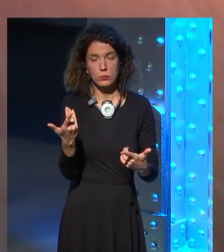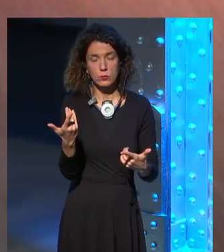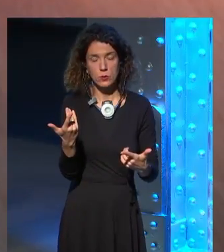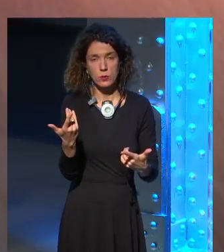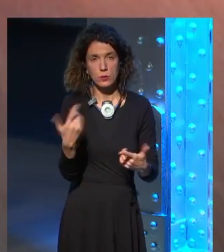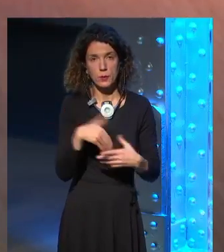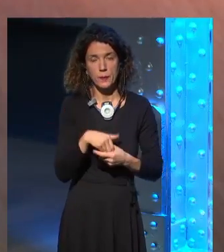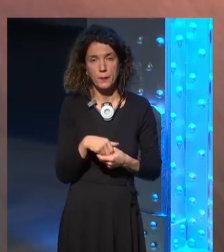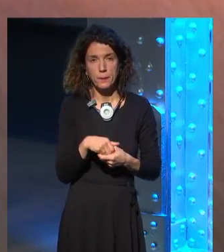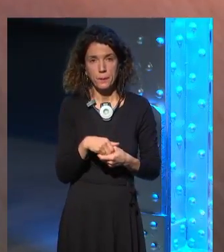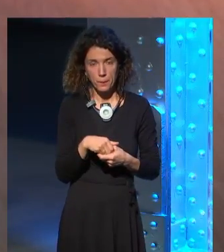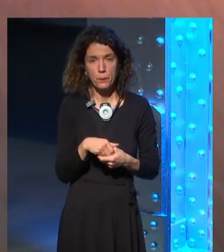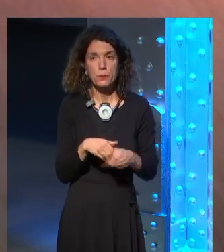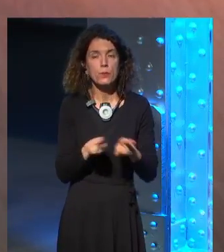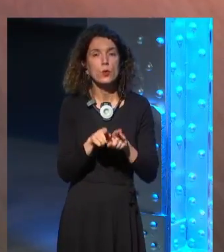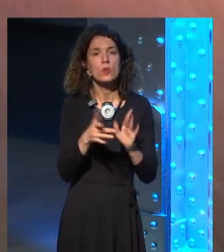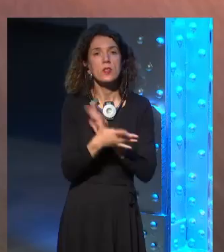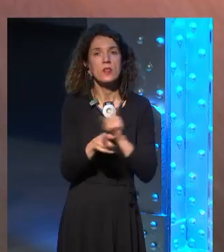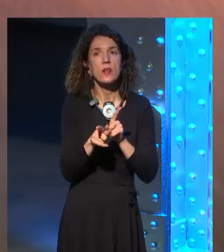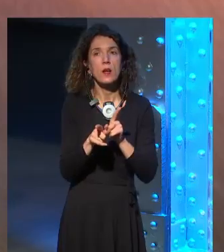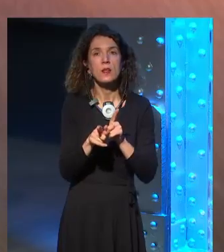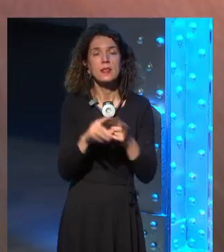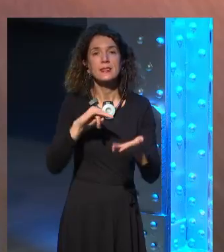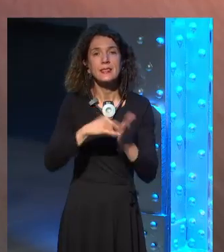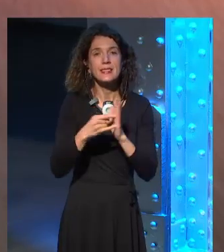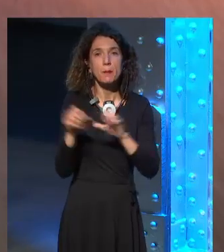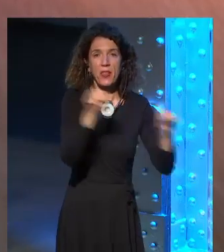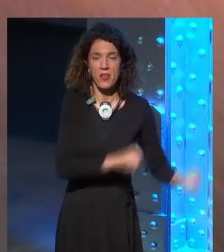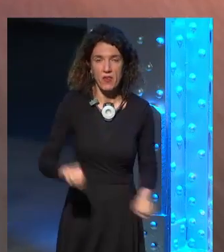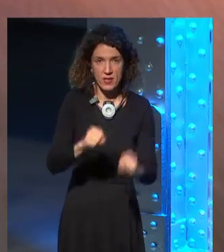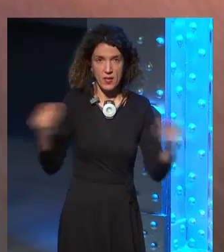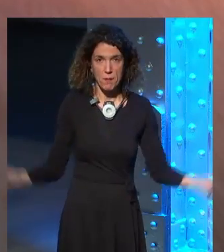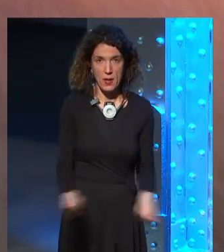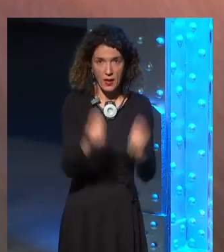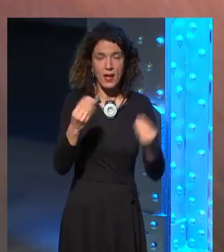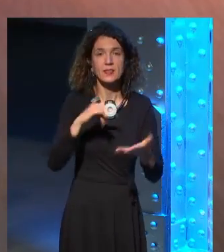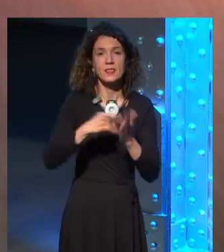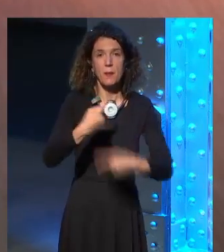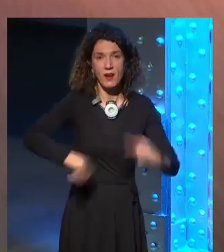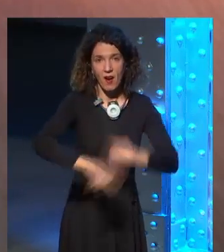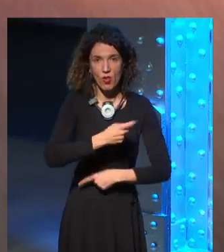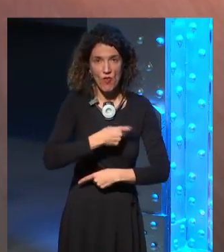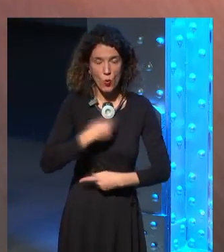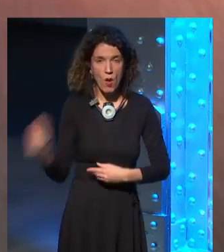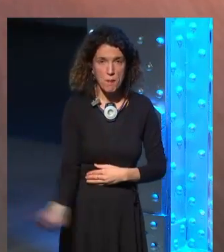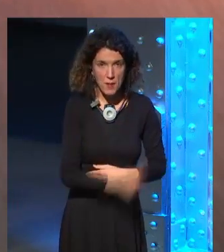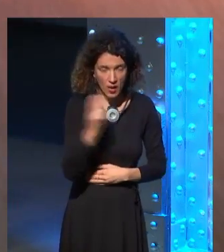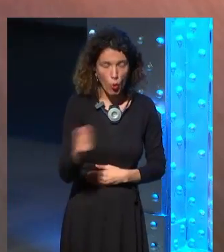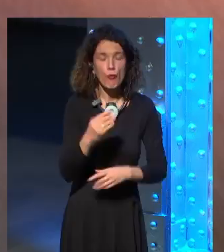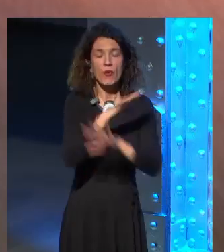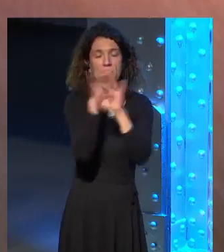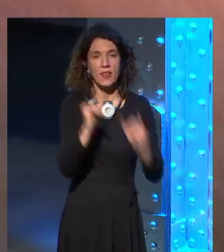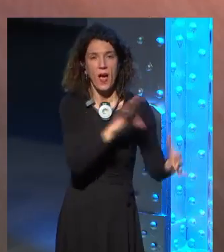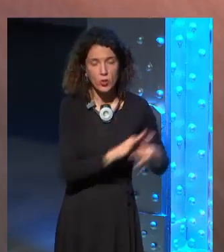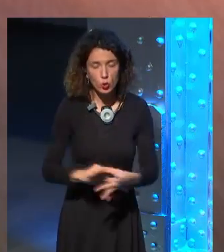perhaps immune system functioning, cardiovascular problem. That positive emotion is associated with better health behavior. People who